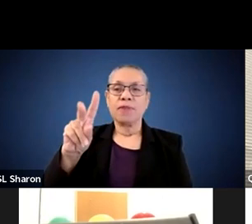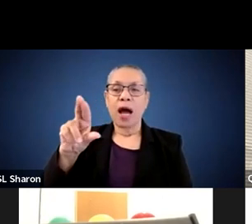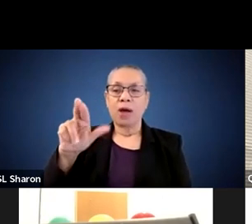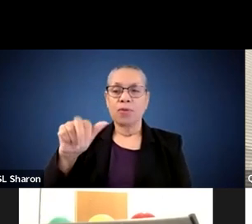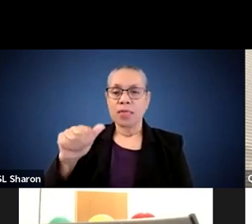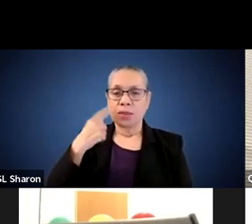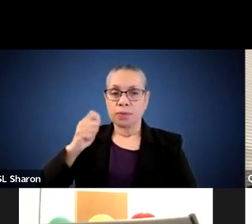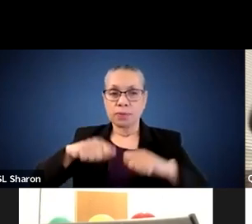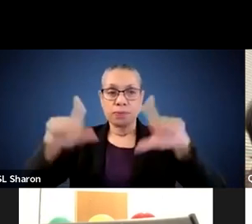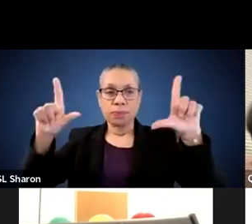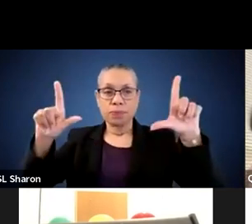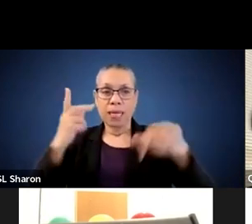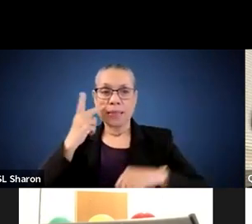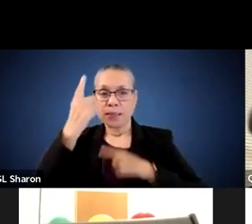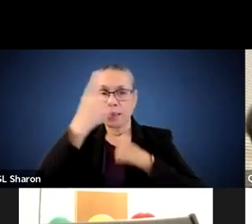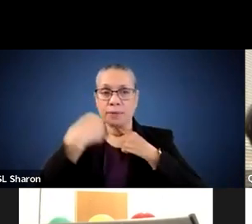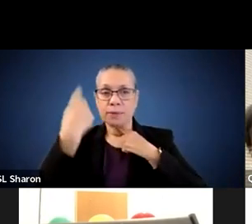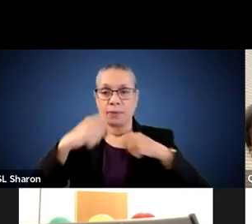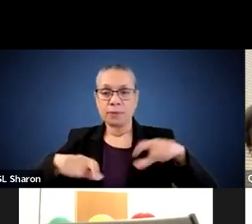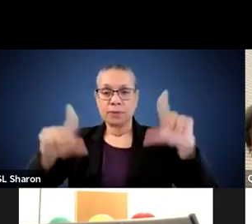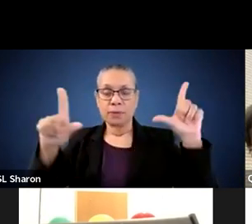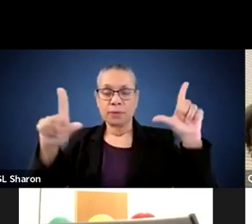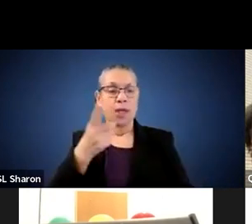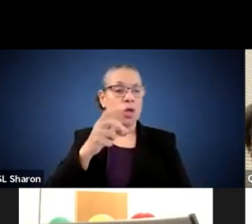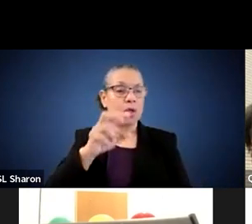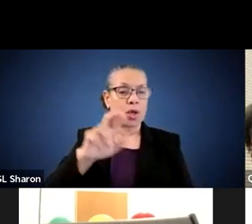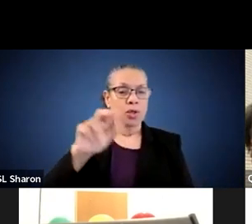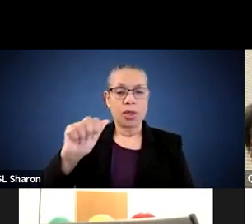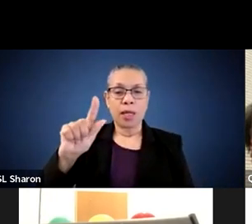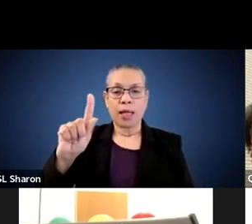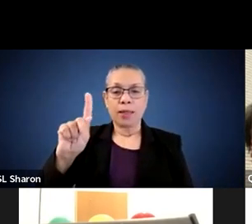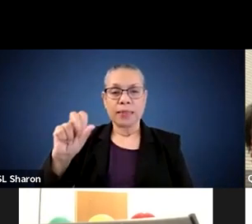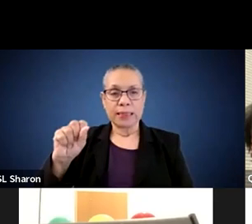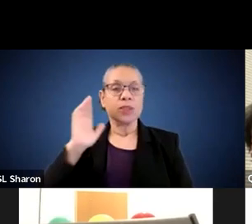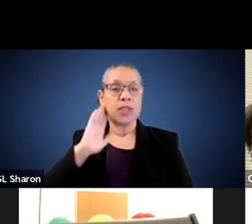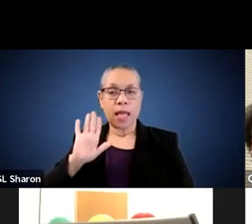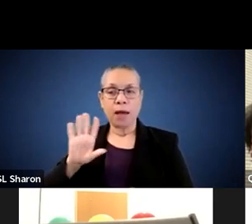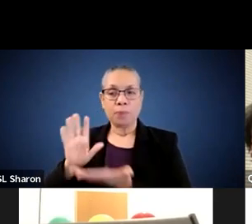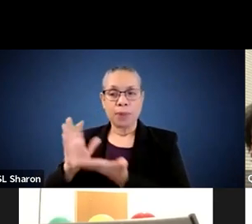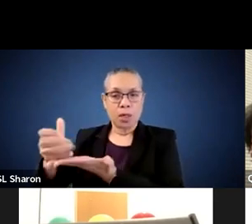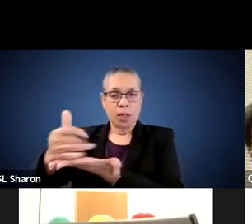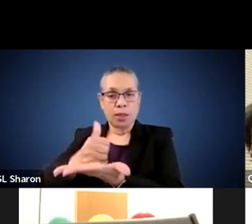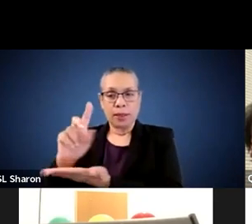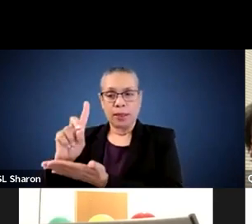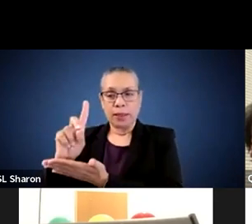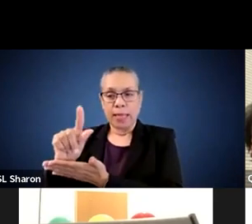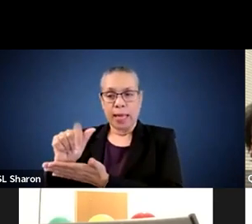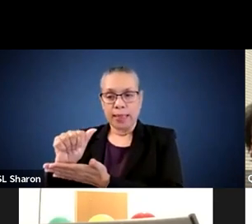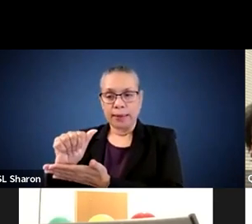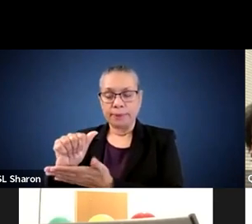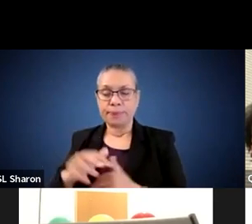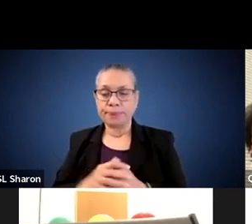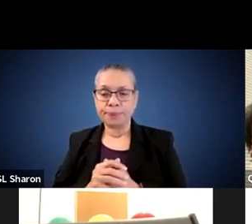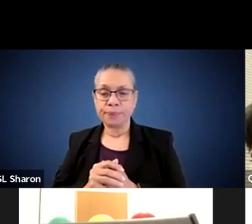on camera because Dr Elkins they have been maintaining some data and I'm going to ask